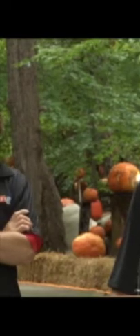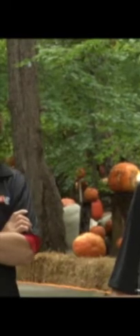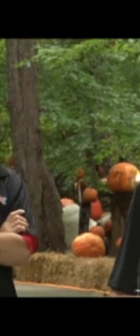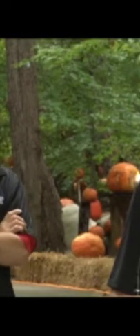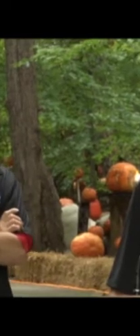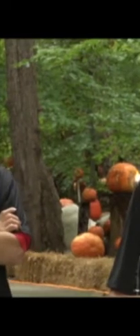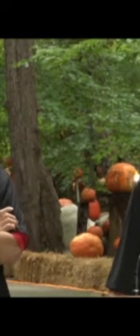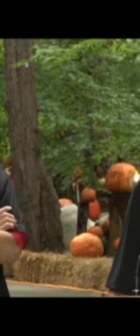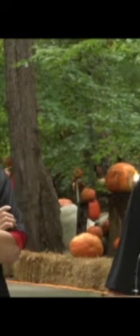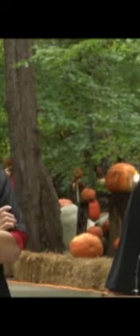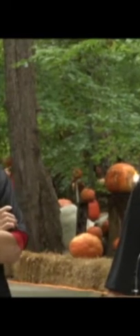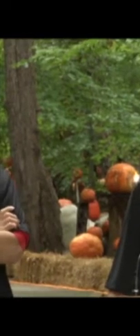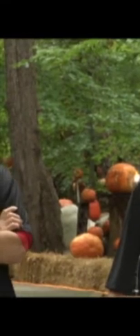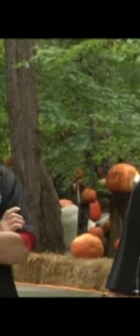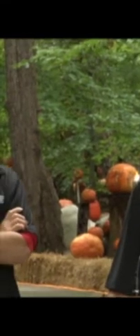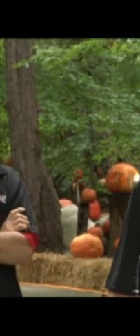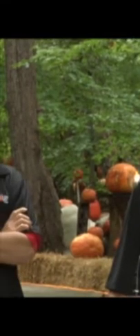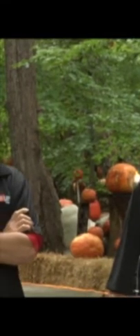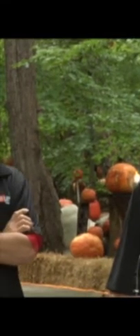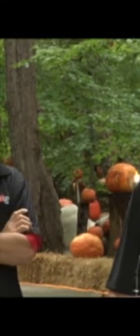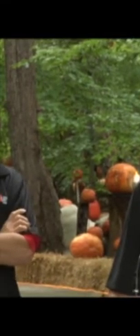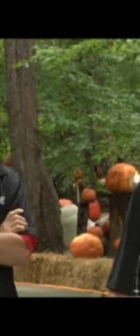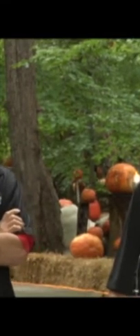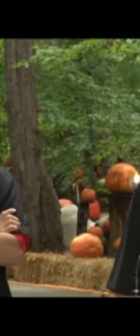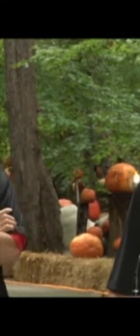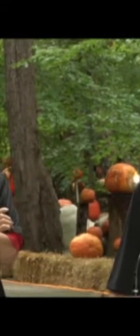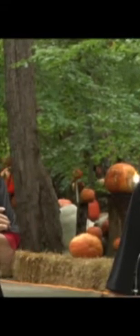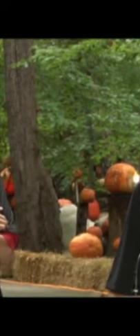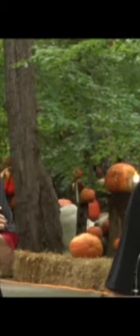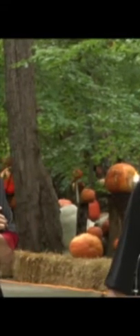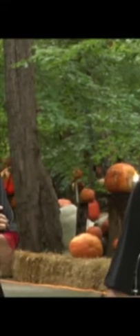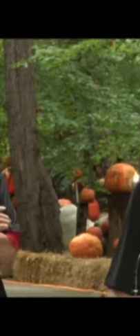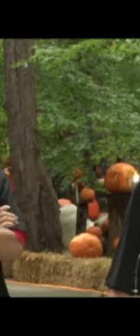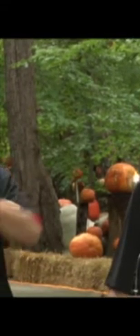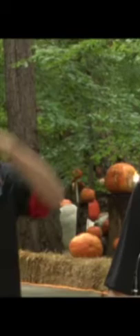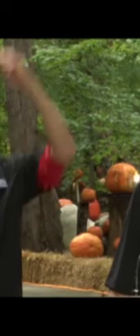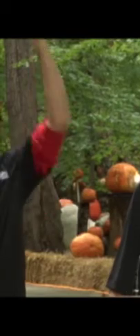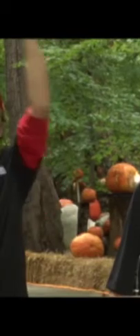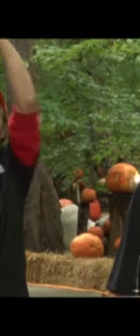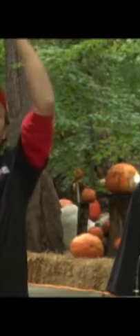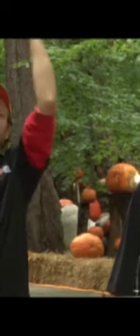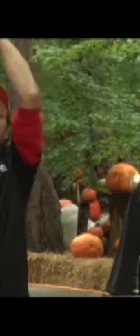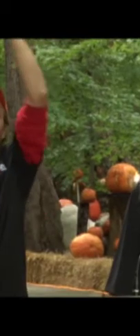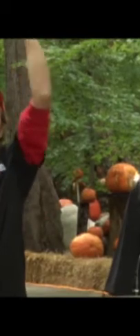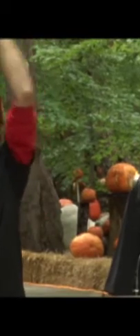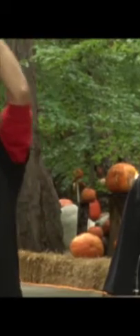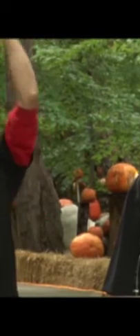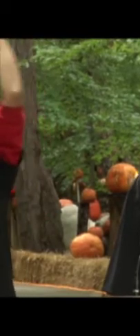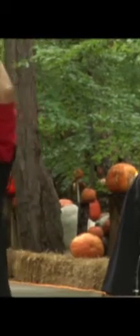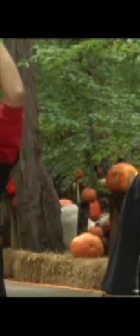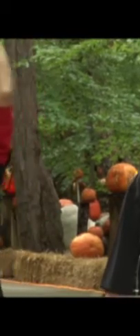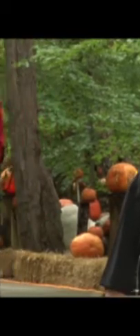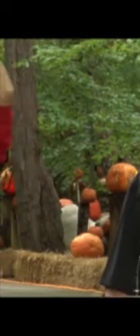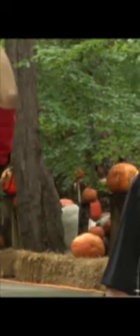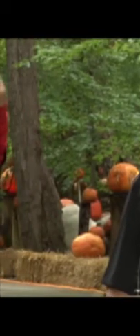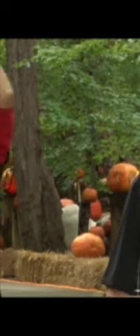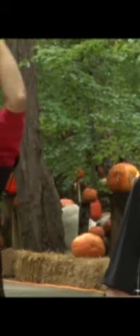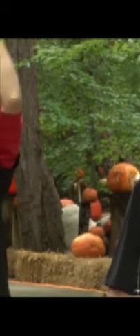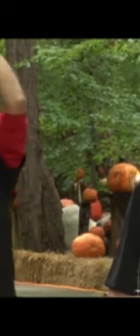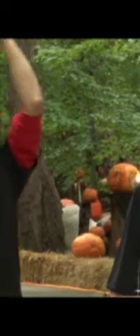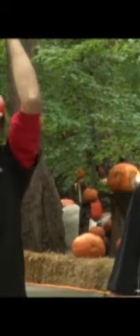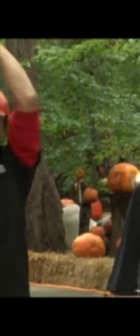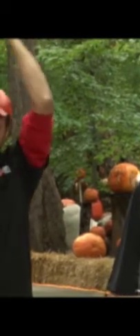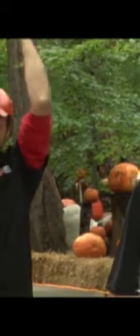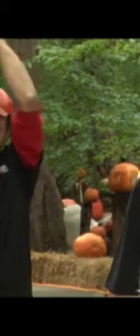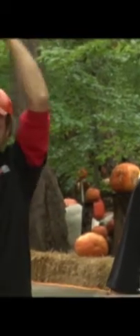to our operations team that are here. In the back, Kurt, Steve, both the Jasons, David, Art,